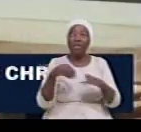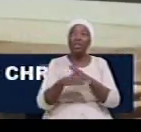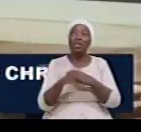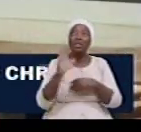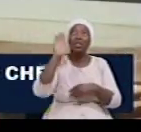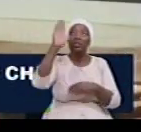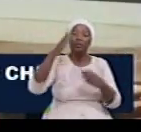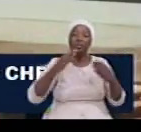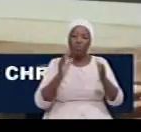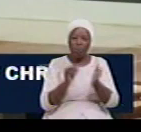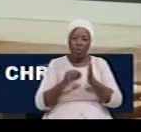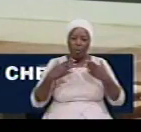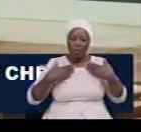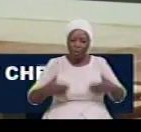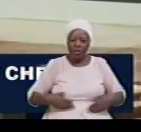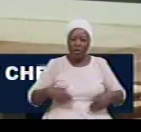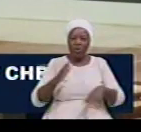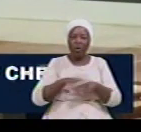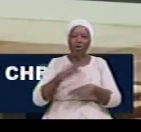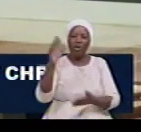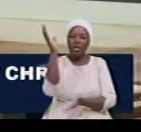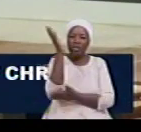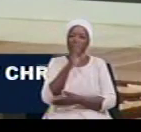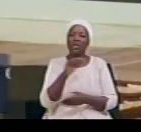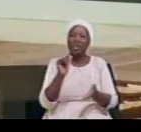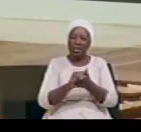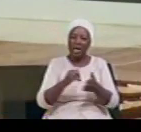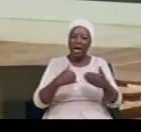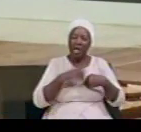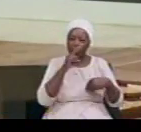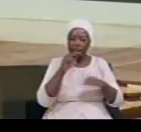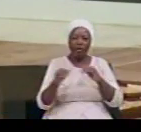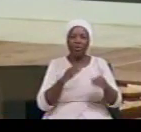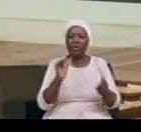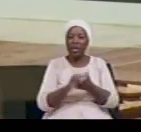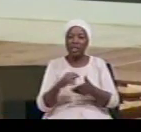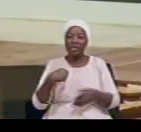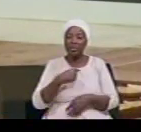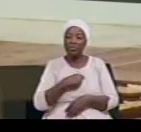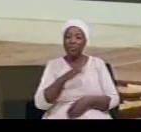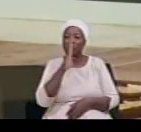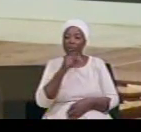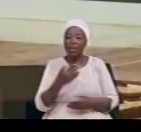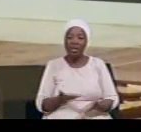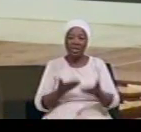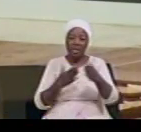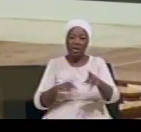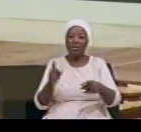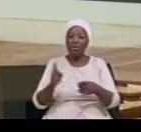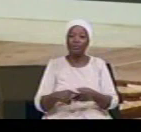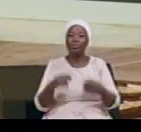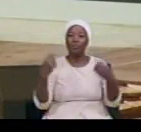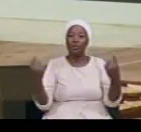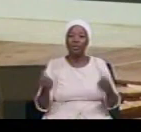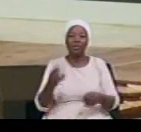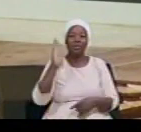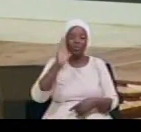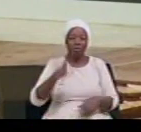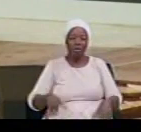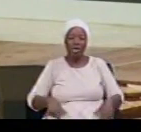already. That we, being dead to sin, should live unto